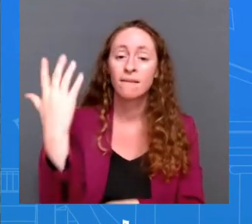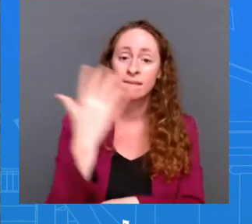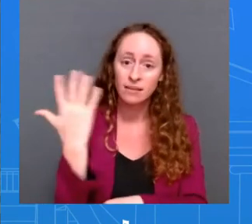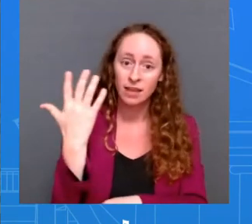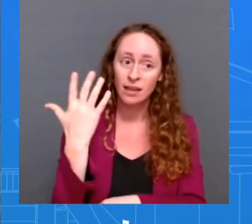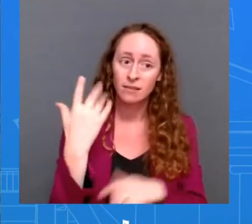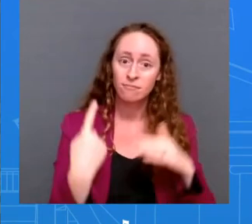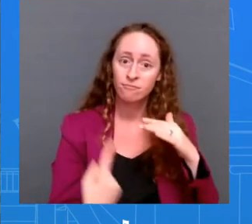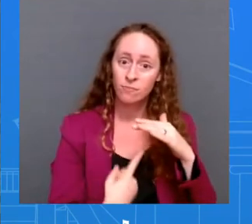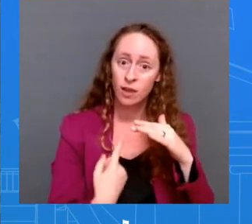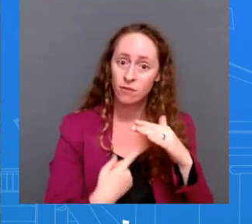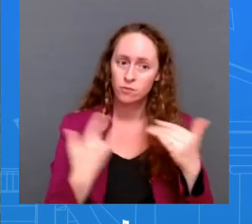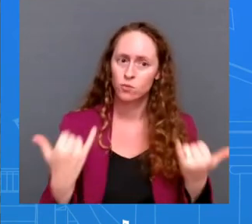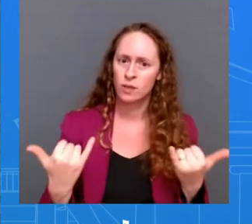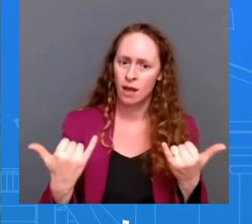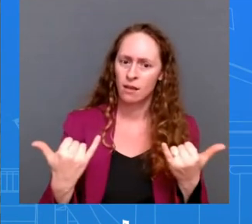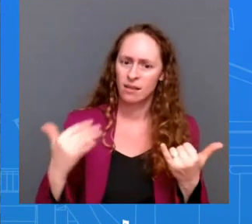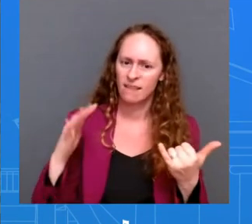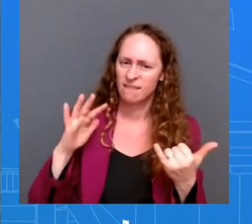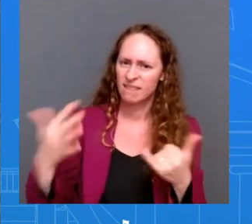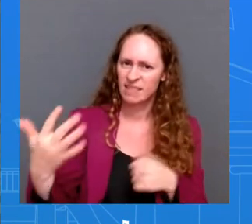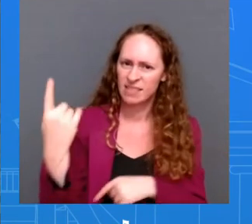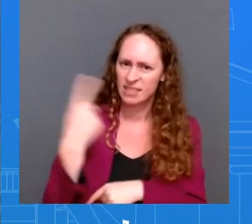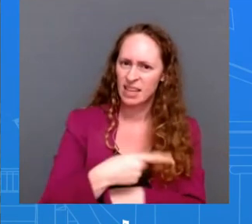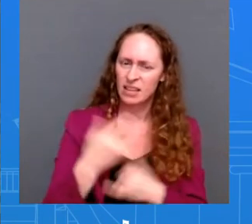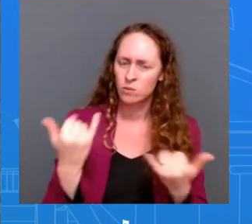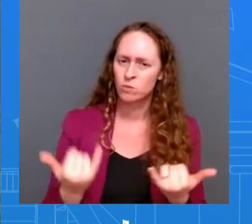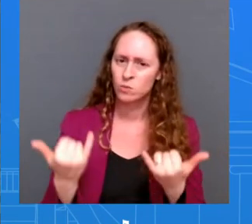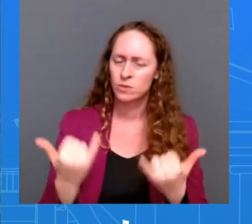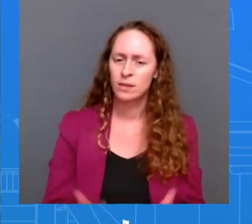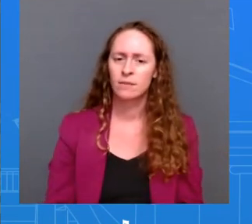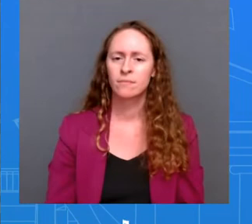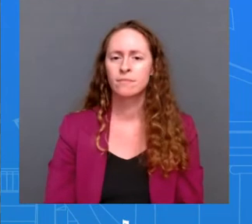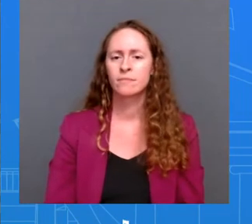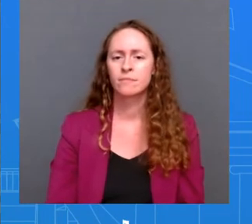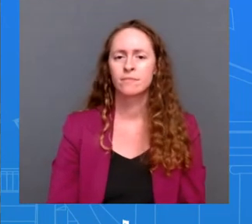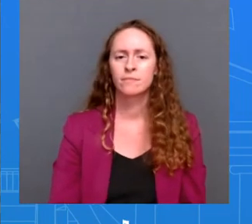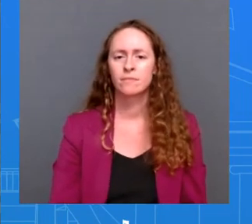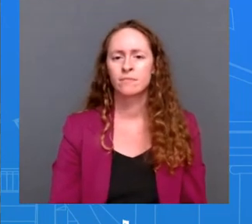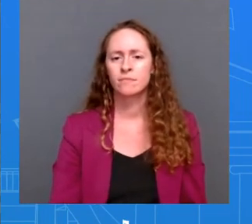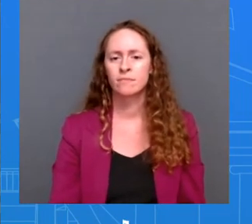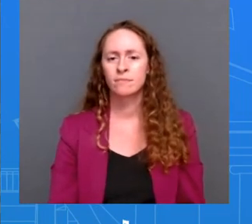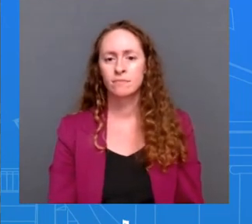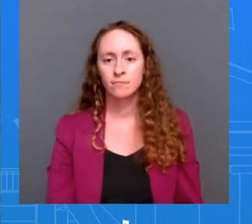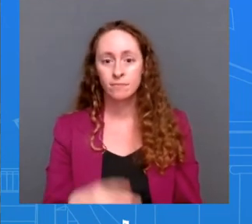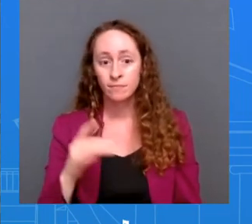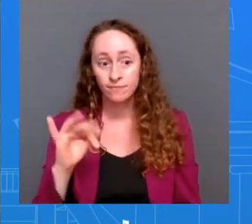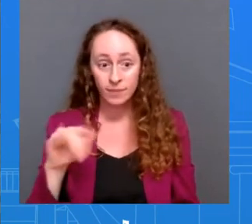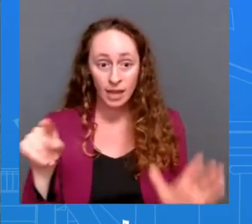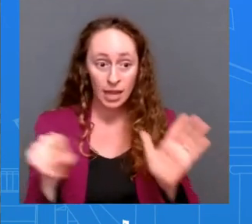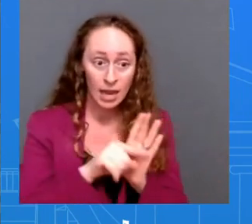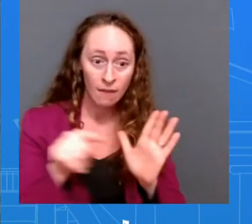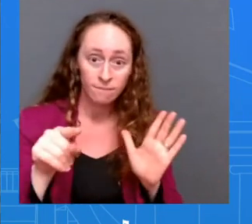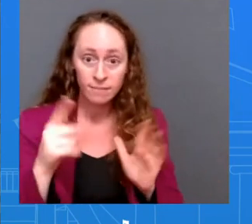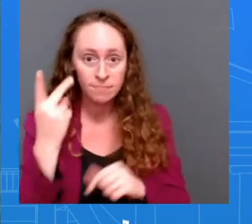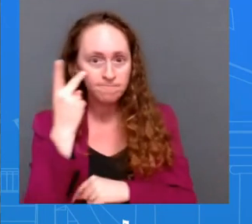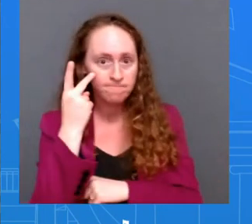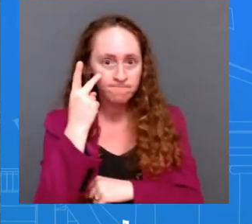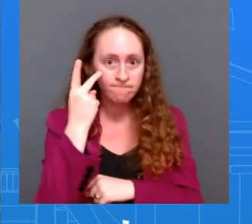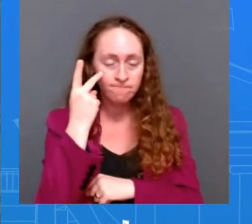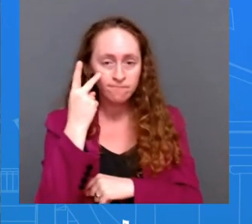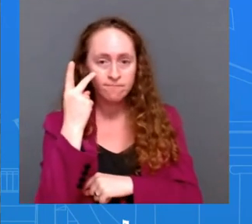negative test. It is up to his doctor to decide, if there will be a second